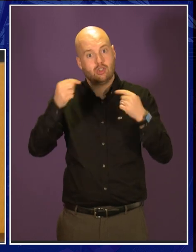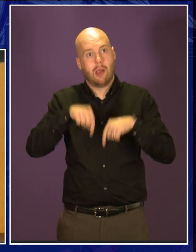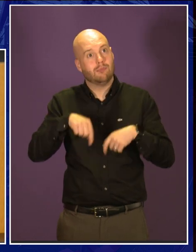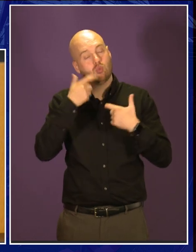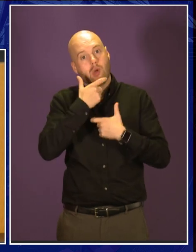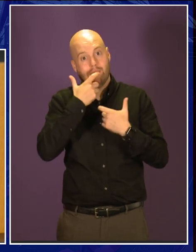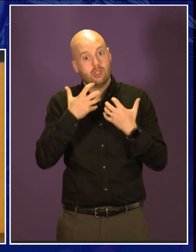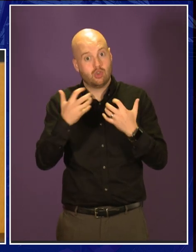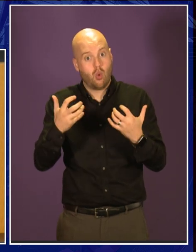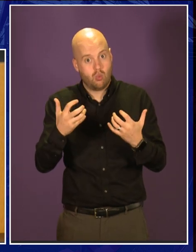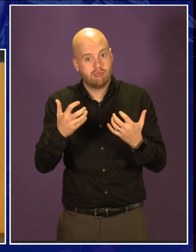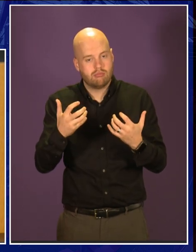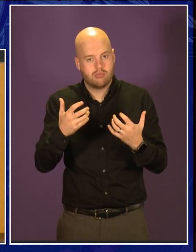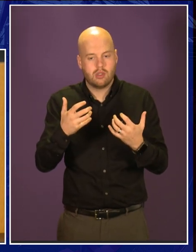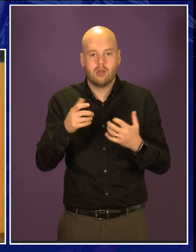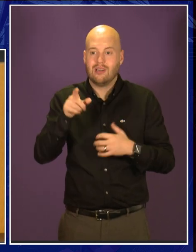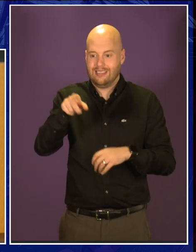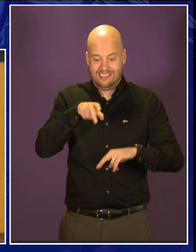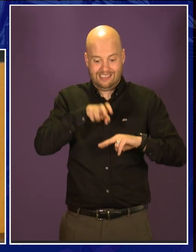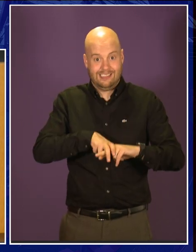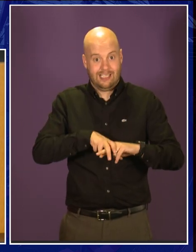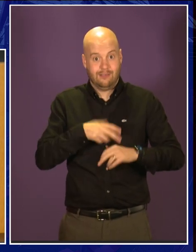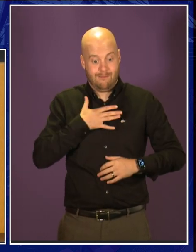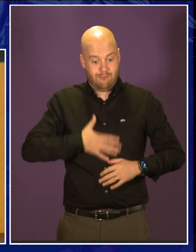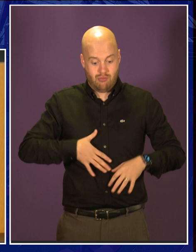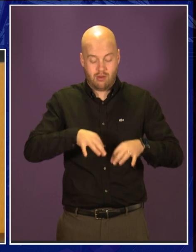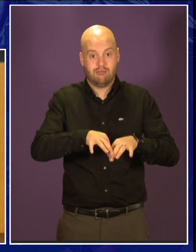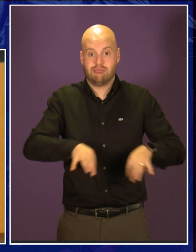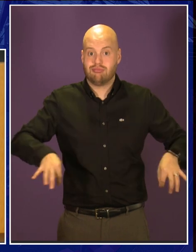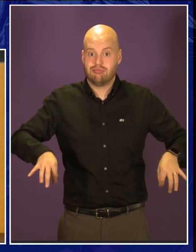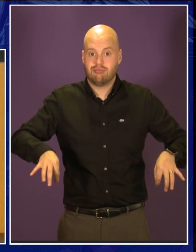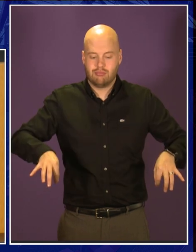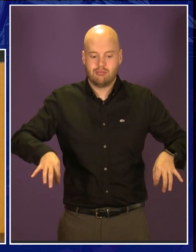comedy show, remember that? They sit in the first line with a Palestinian kufiya.